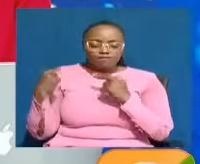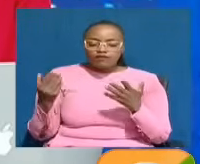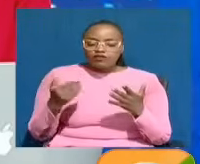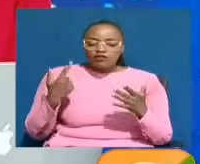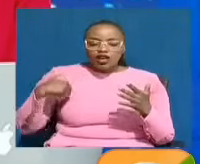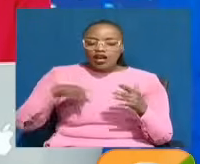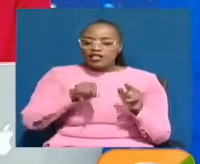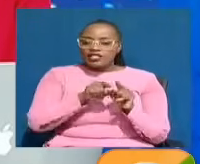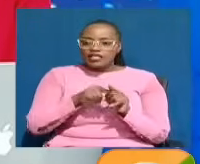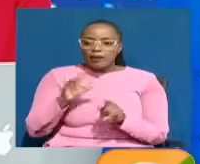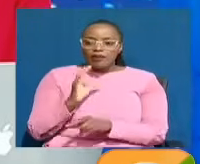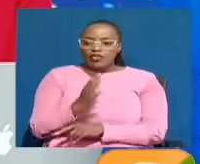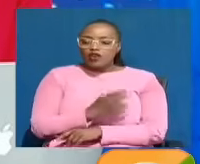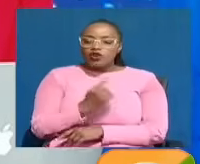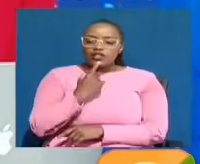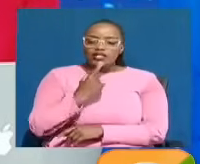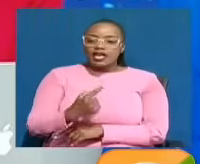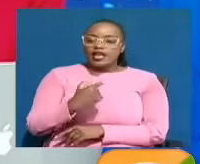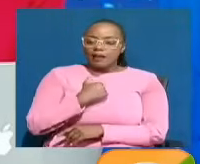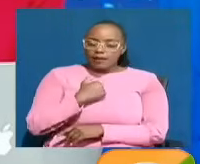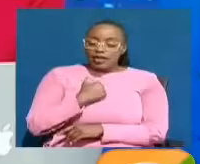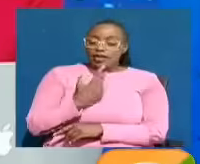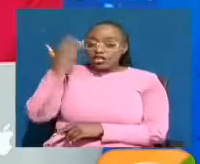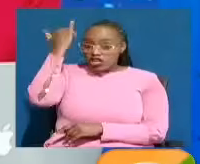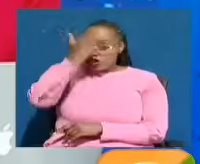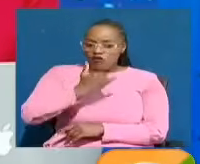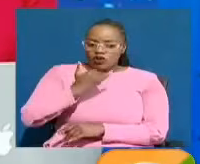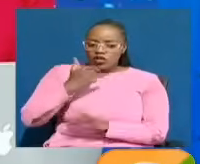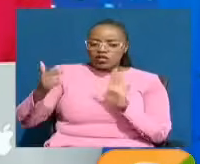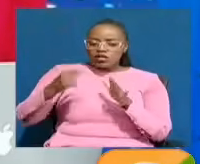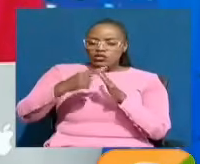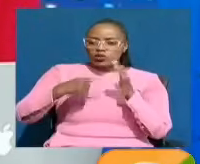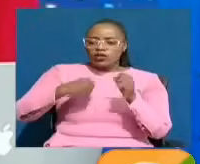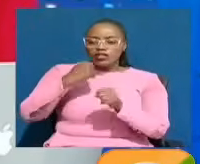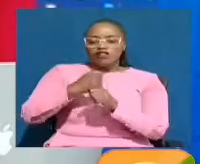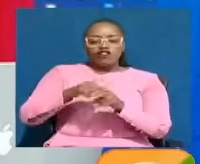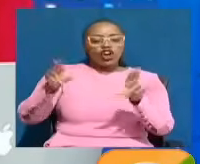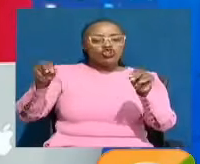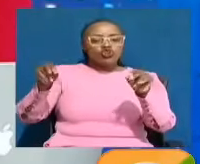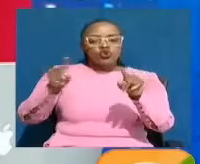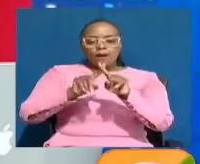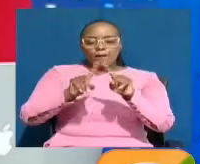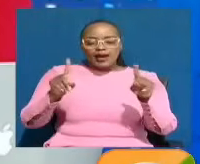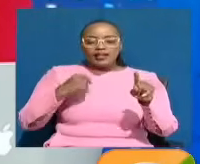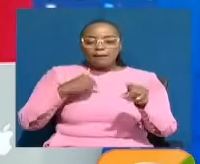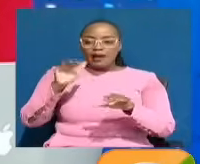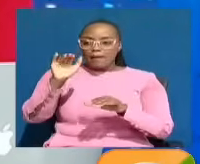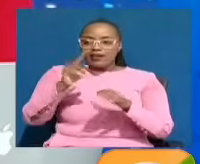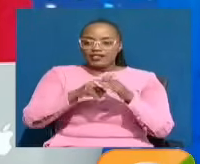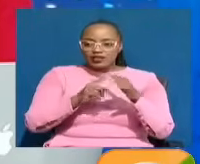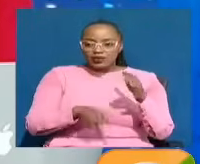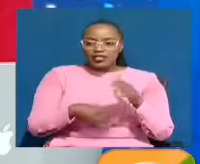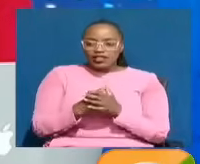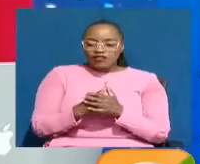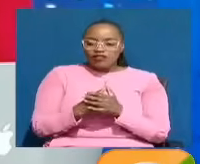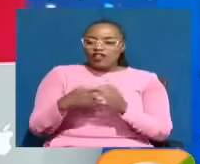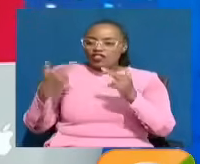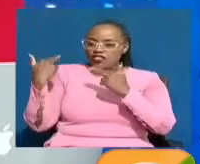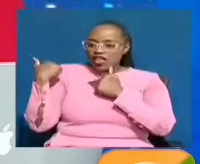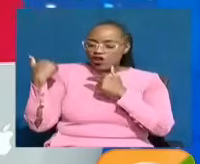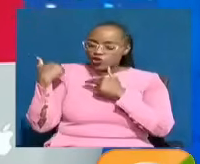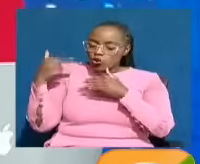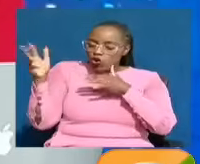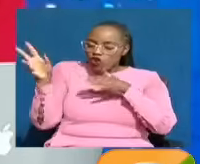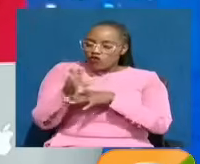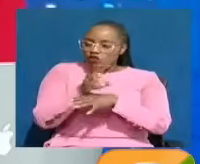as a committee who now will tell you, Yvonne, that this is what has happened. No, but all I'm asking yes. as the role of